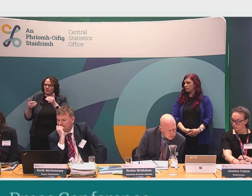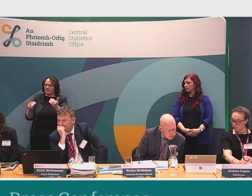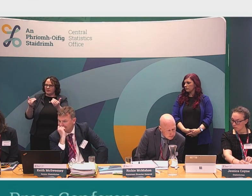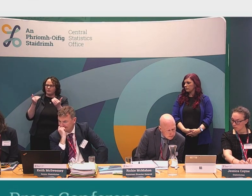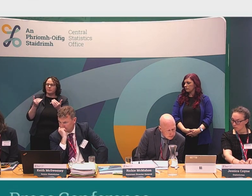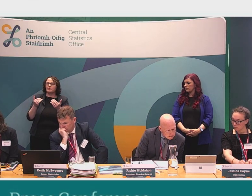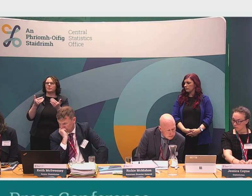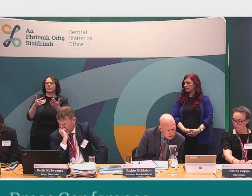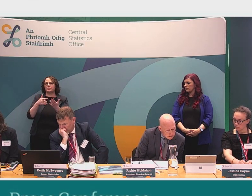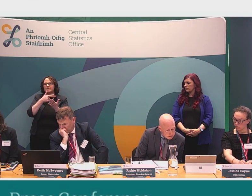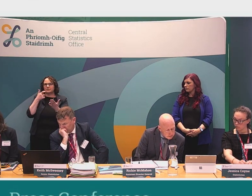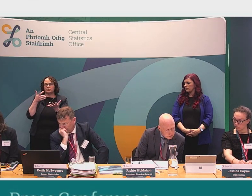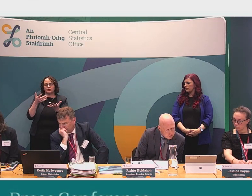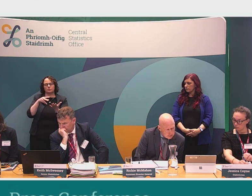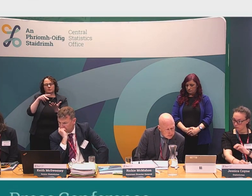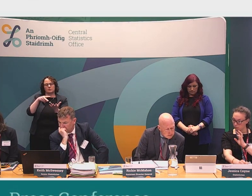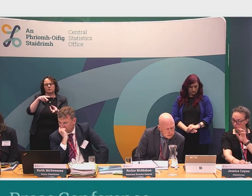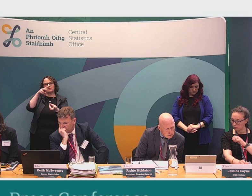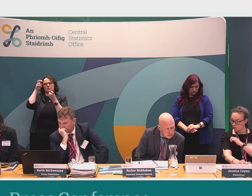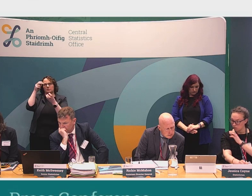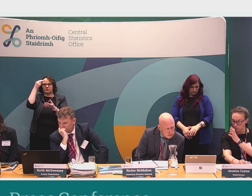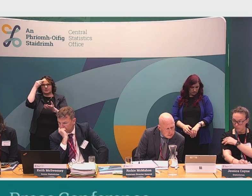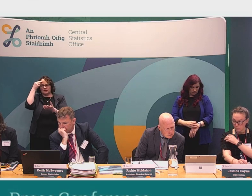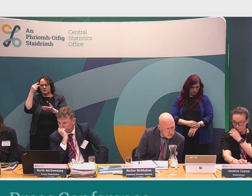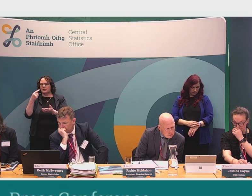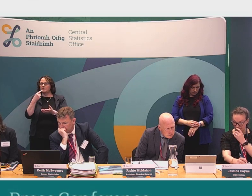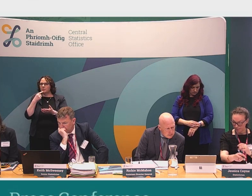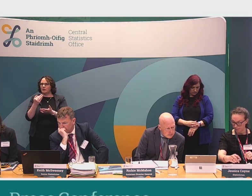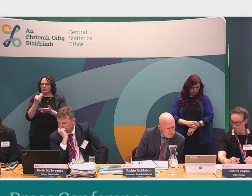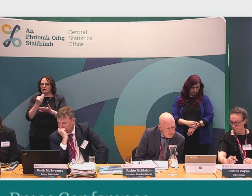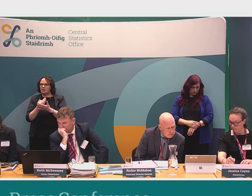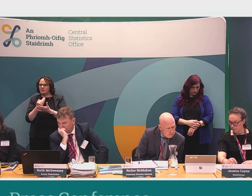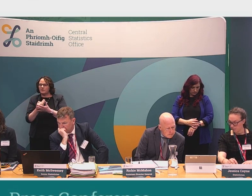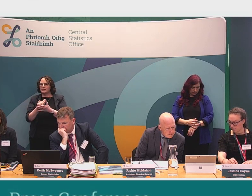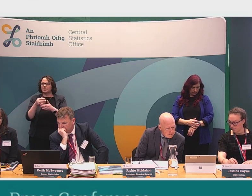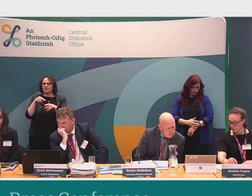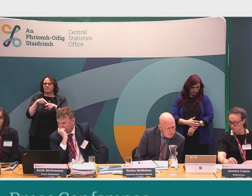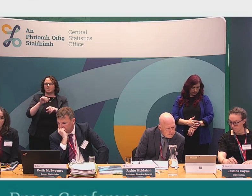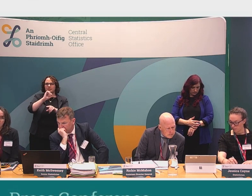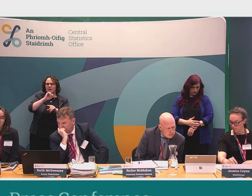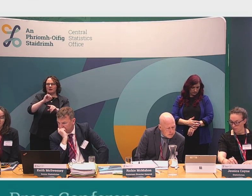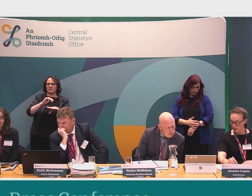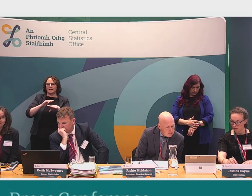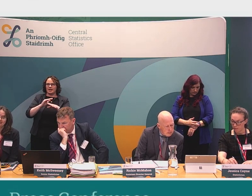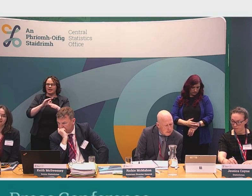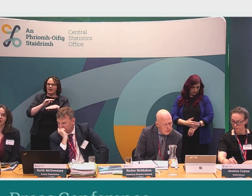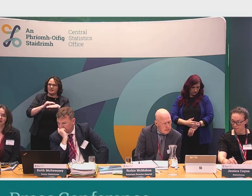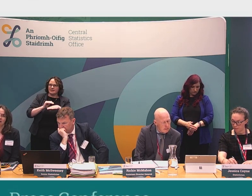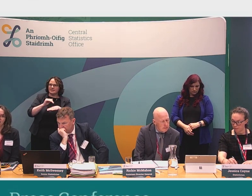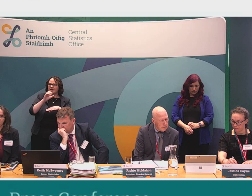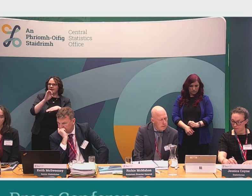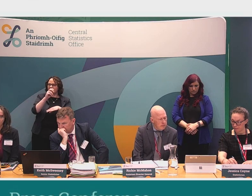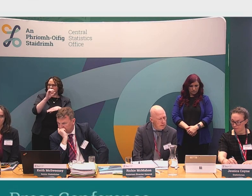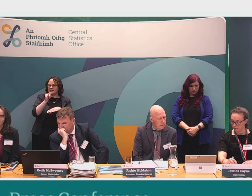it. But in terms of, determining prevalence by social class or ethnicity, we will have ethnicity as part